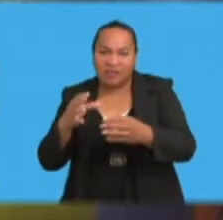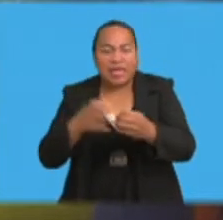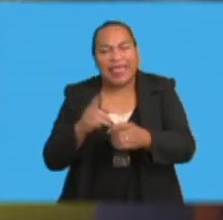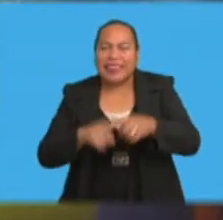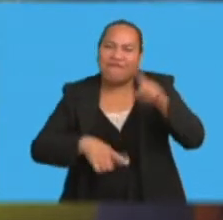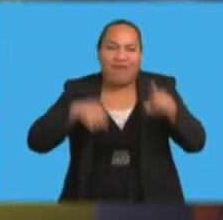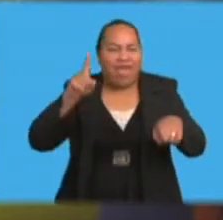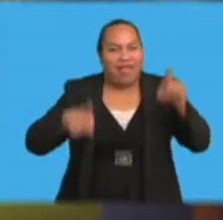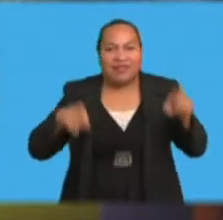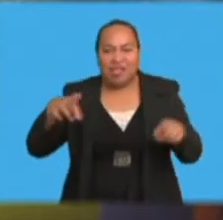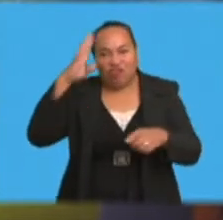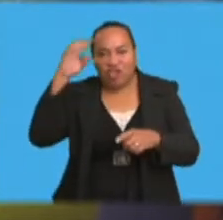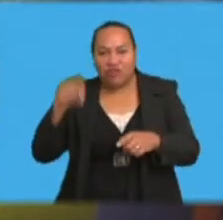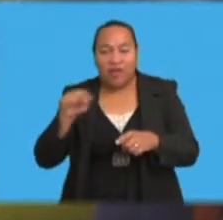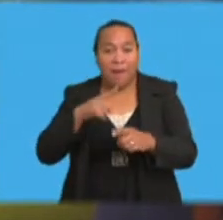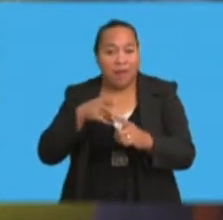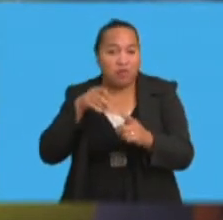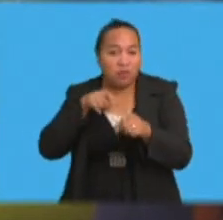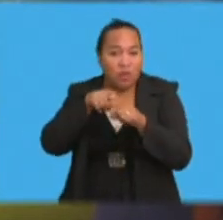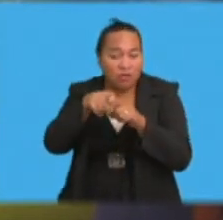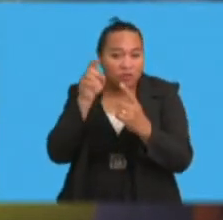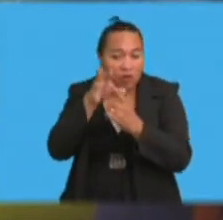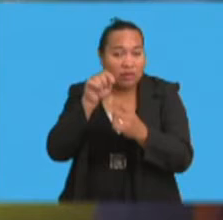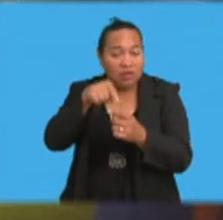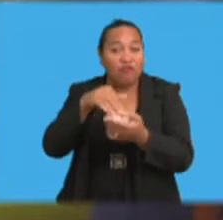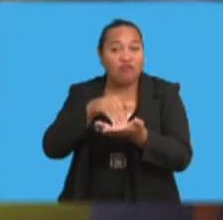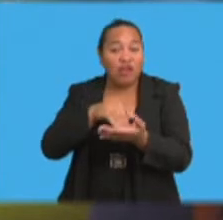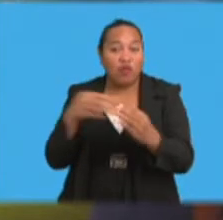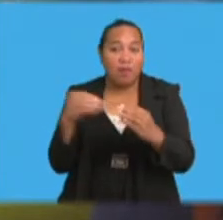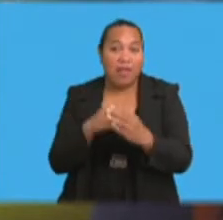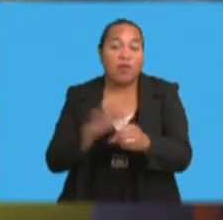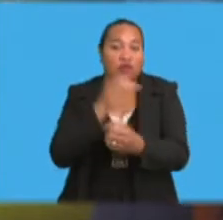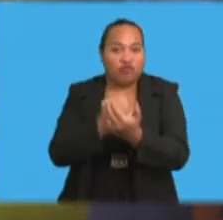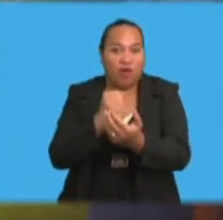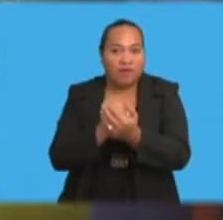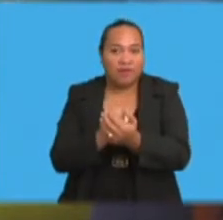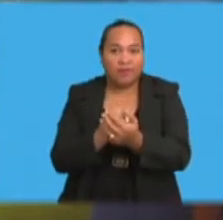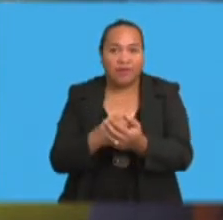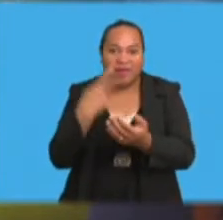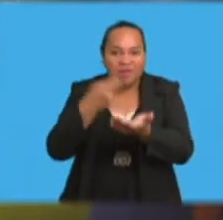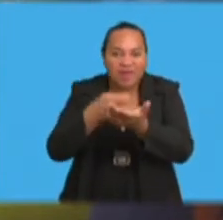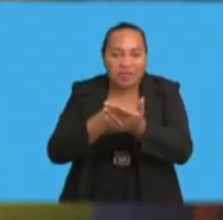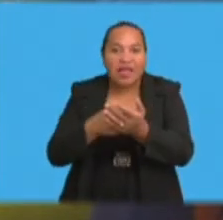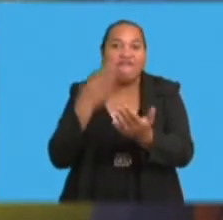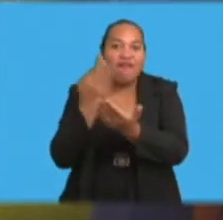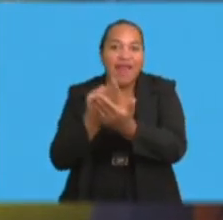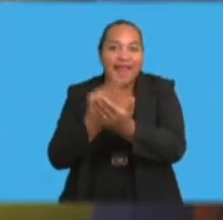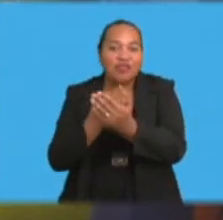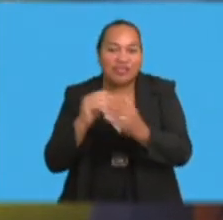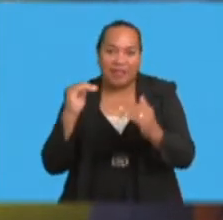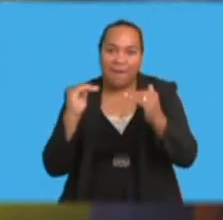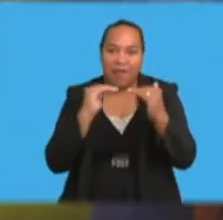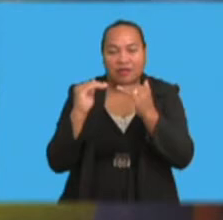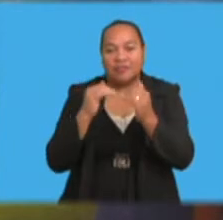to country, predominantly the core role of the central bank is ensuring monetary and financial stability. Madam